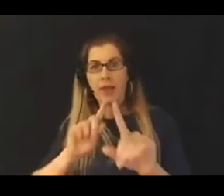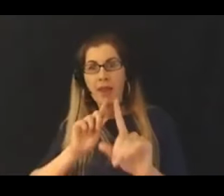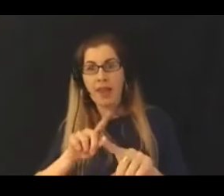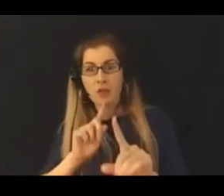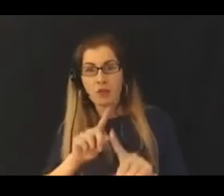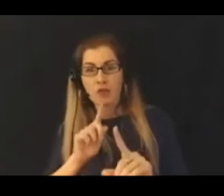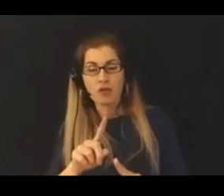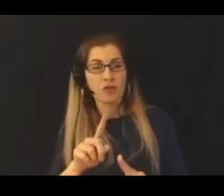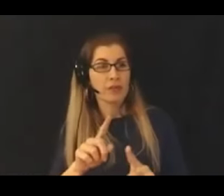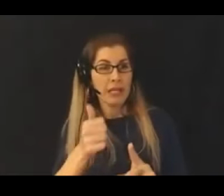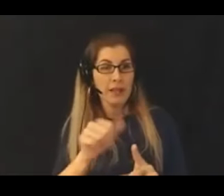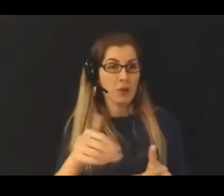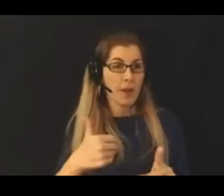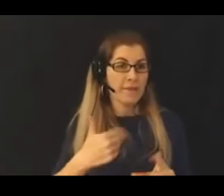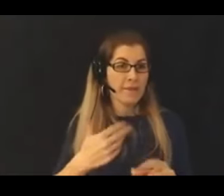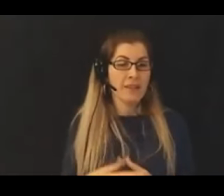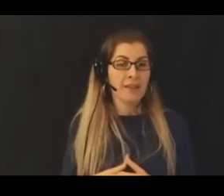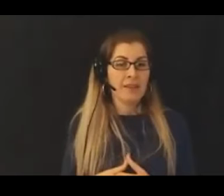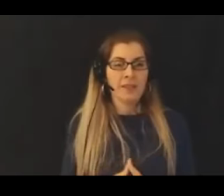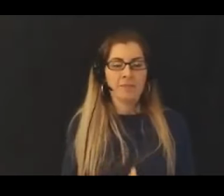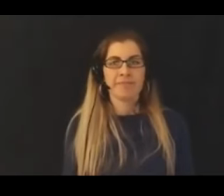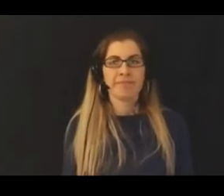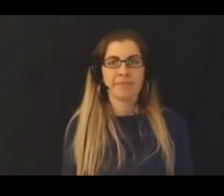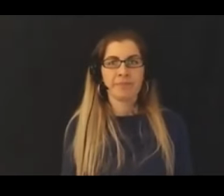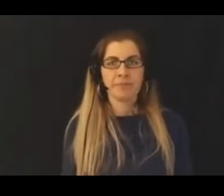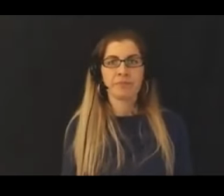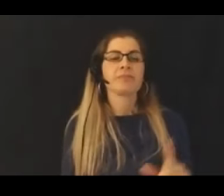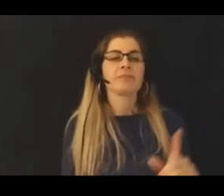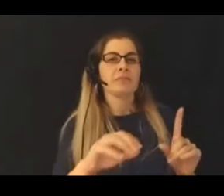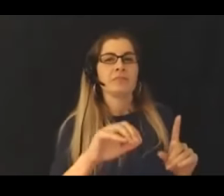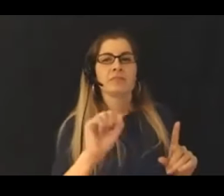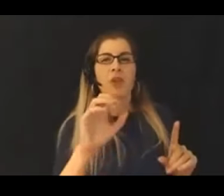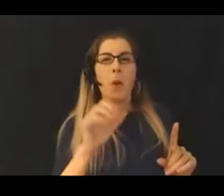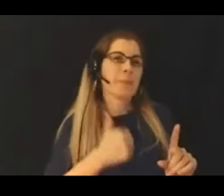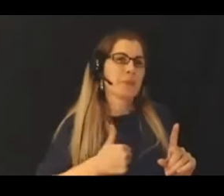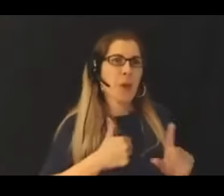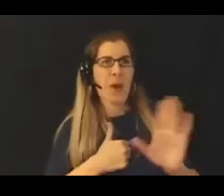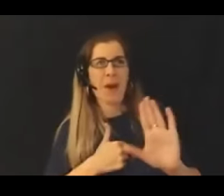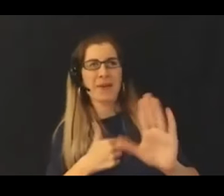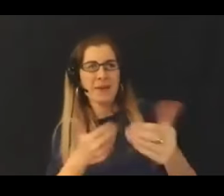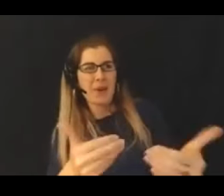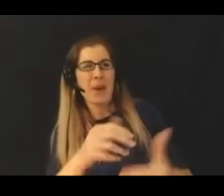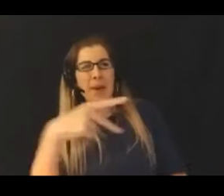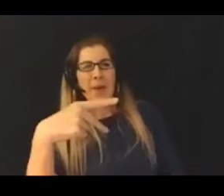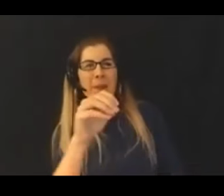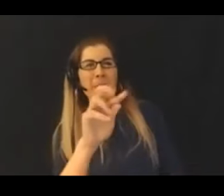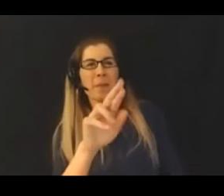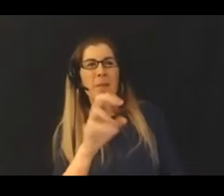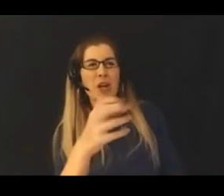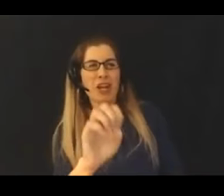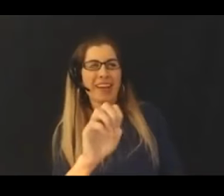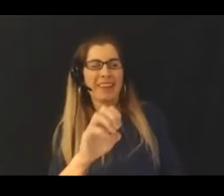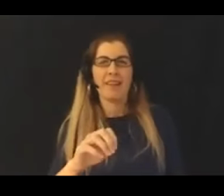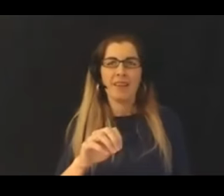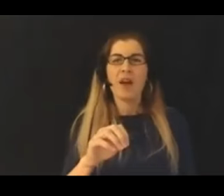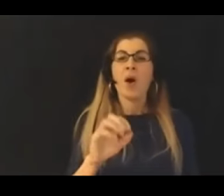anything you have on your mind. So Julie, I'm noticing, oh, I'm sorry. Go ahead, Portia. Oh, I was going to